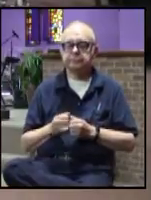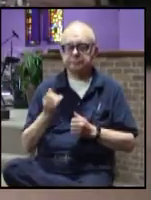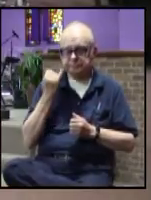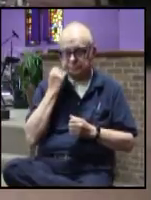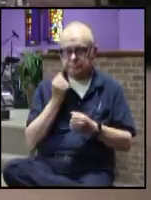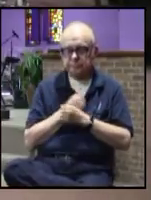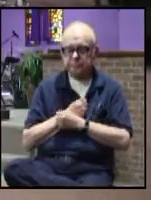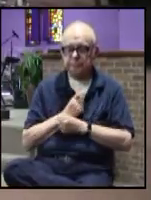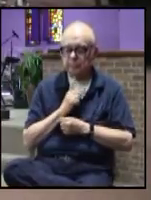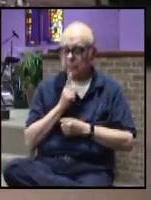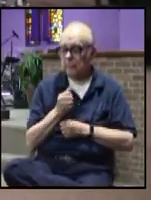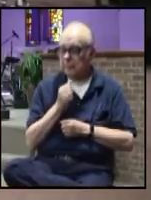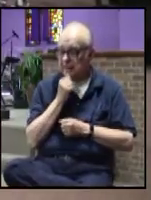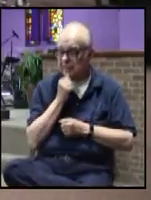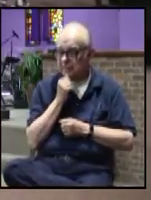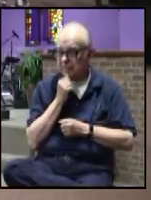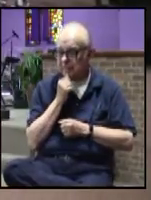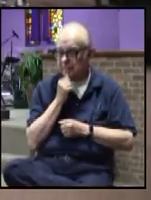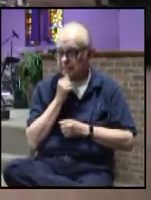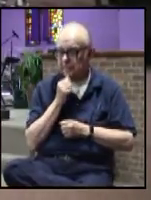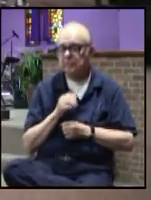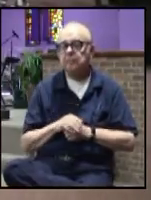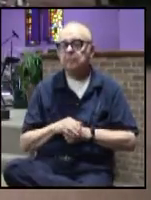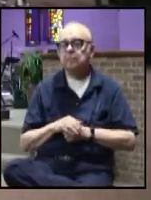If love is patient,